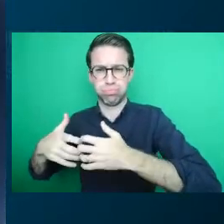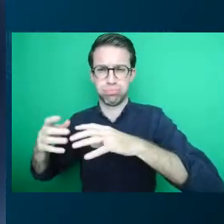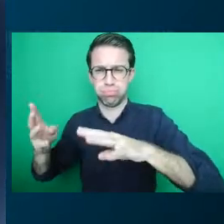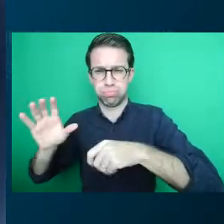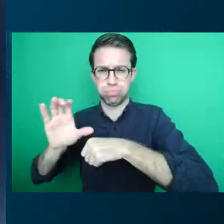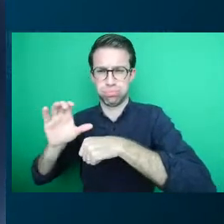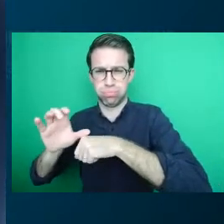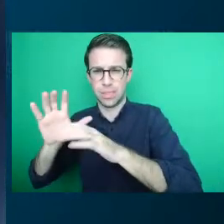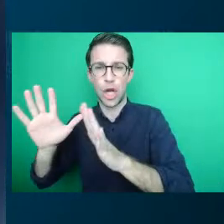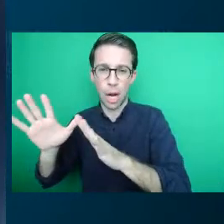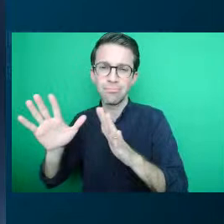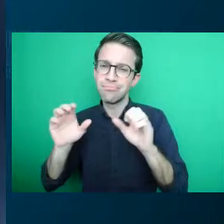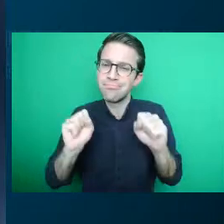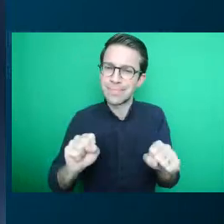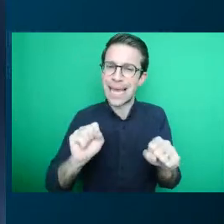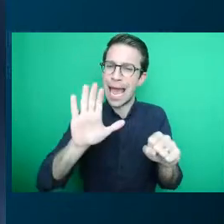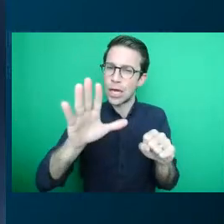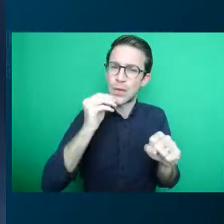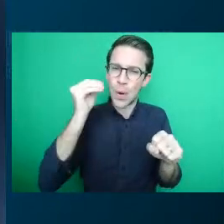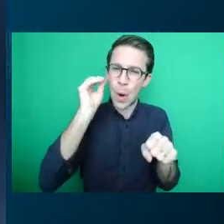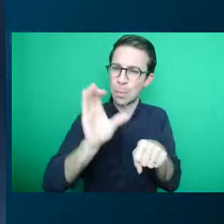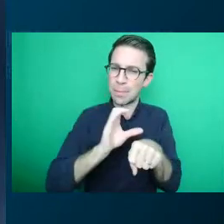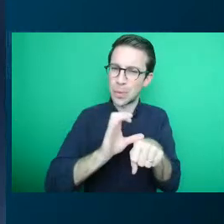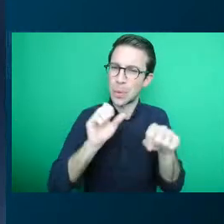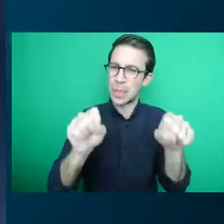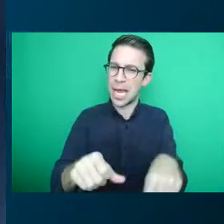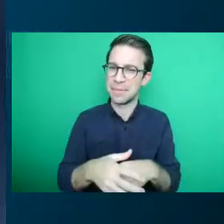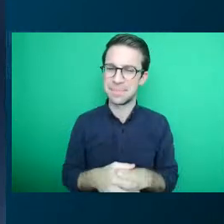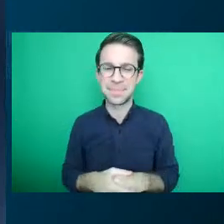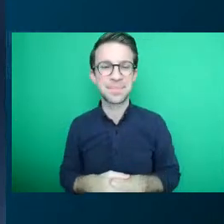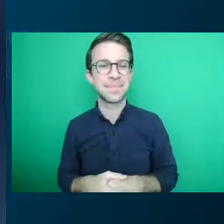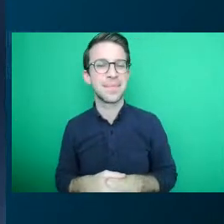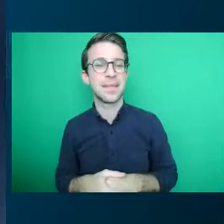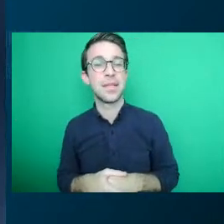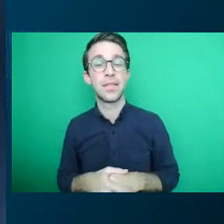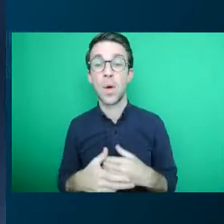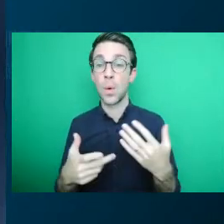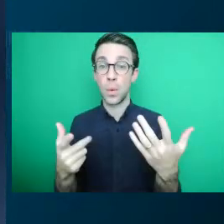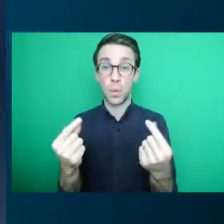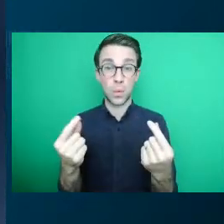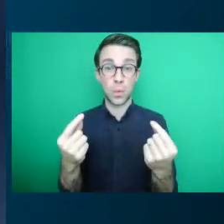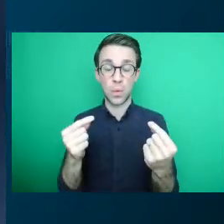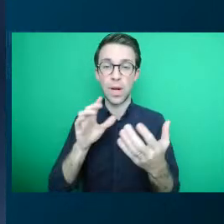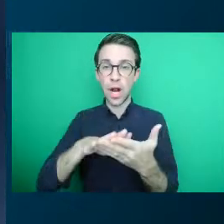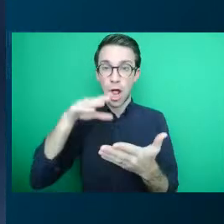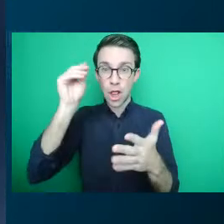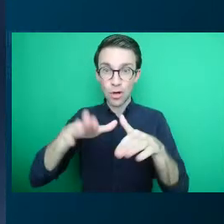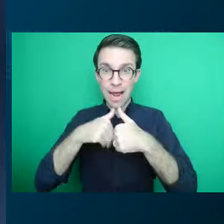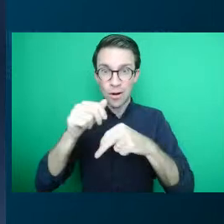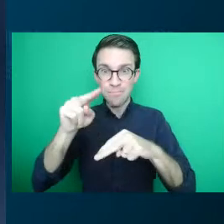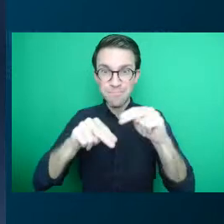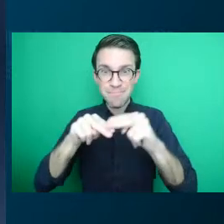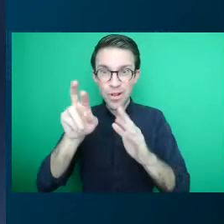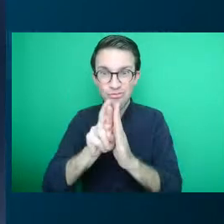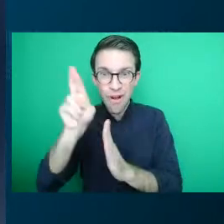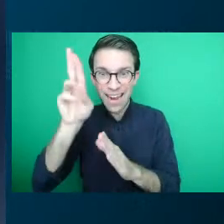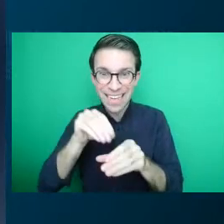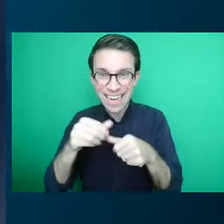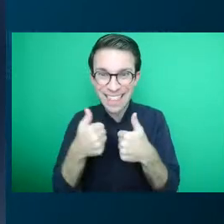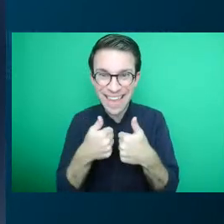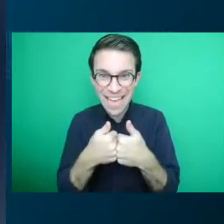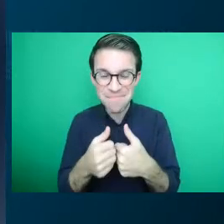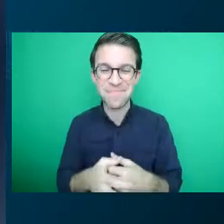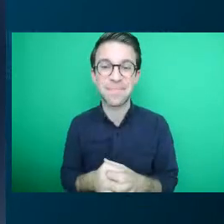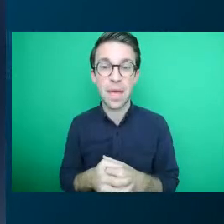simulating realistic spaceflight physics, right? So what we're going to do is learn how we can build a rocket in the game and then learn the basics